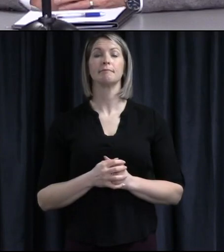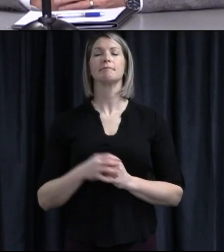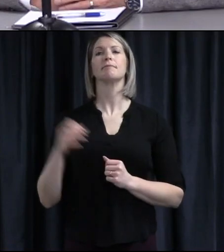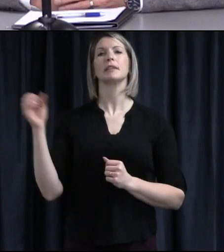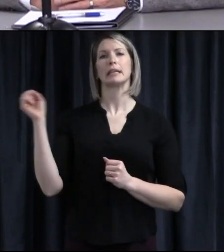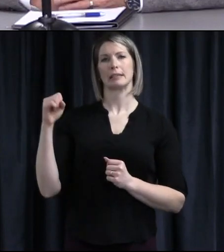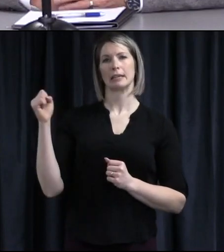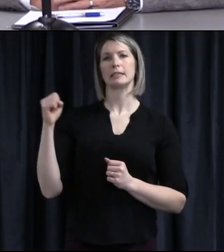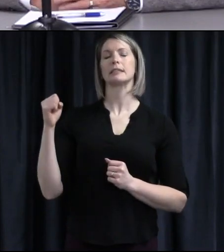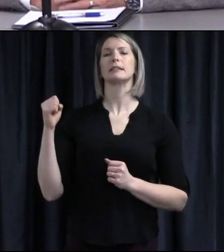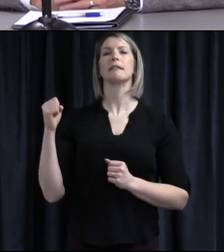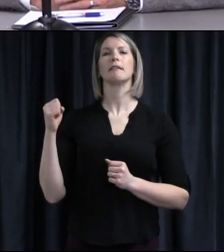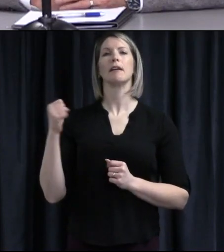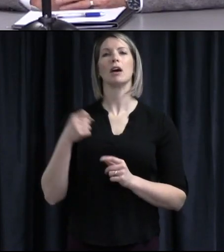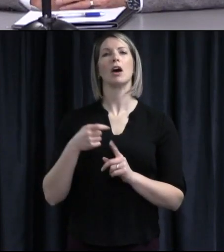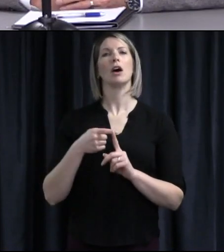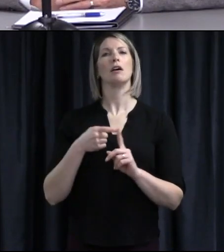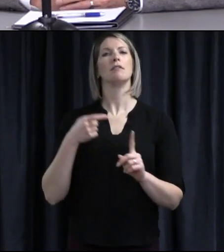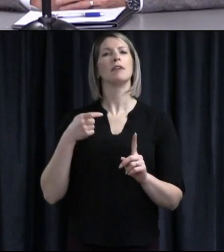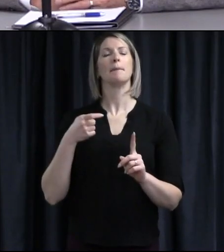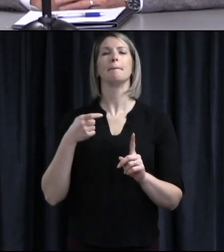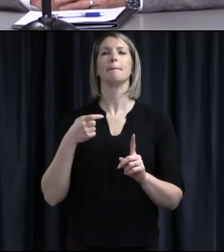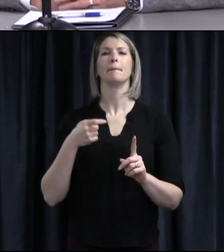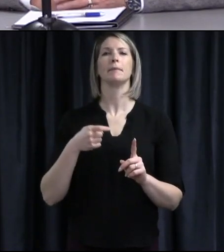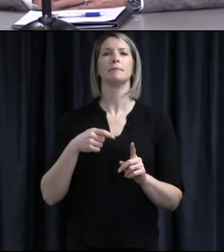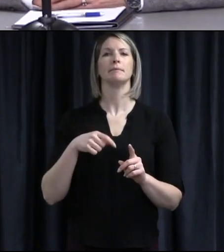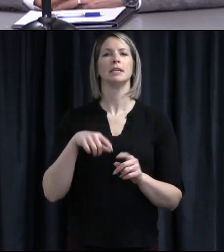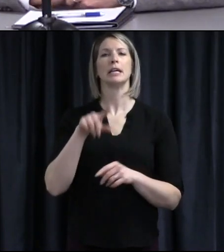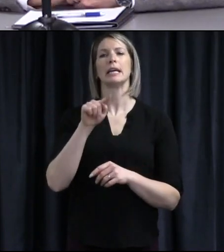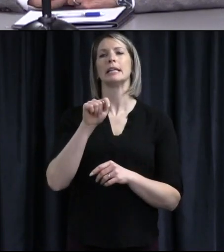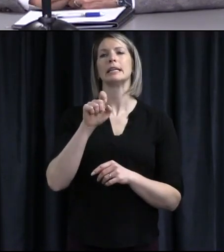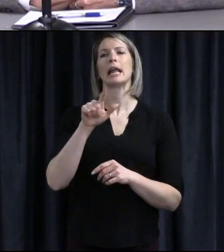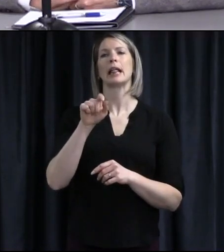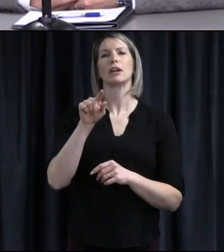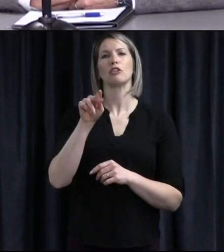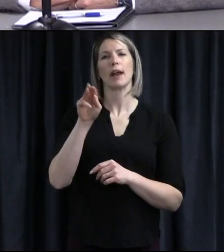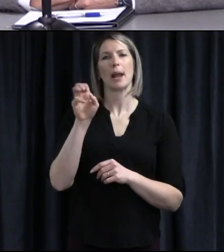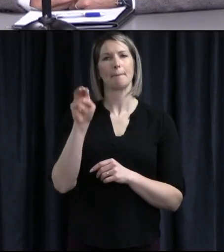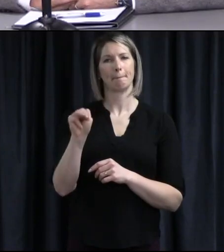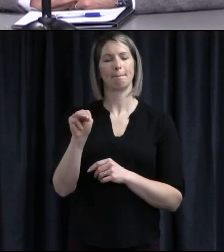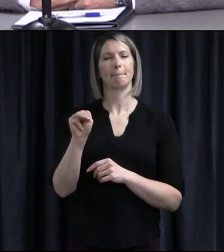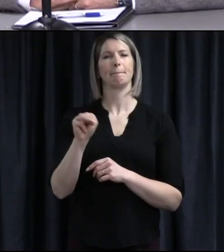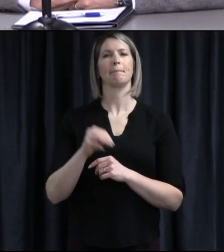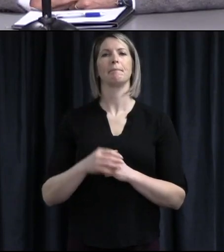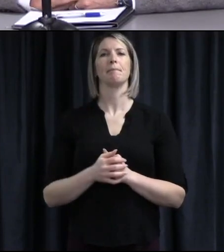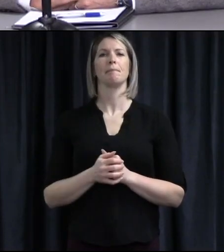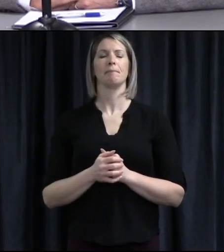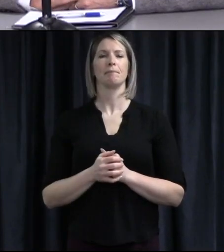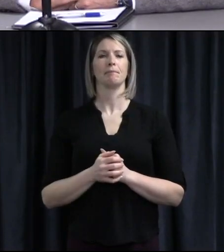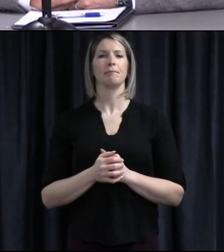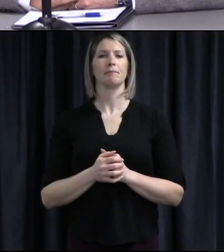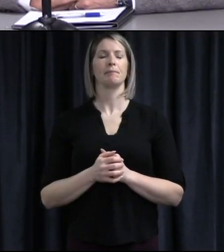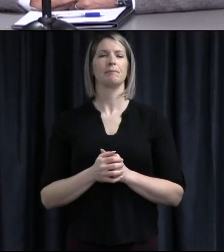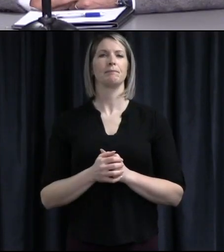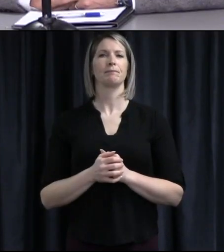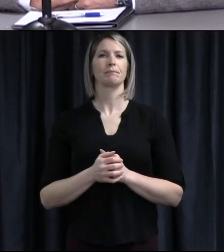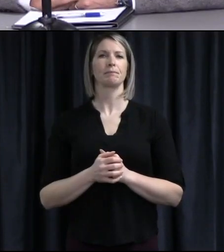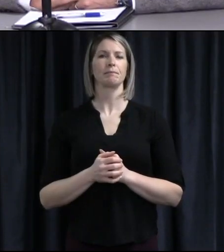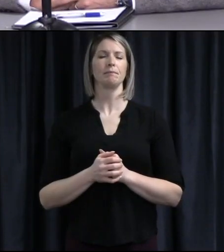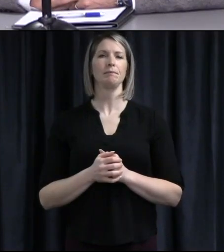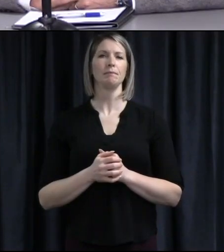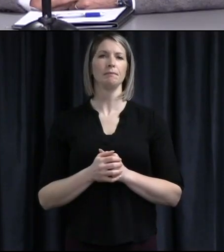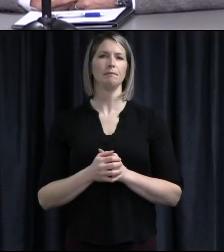Yes, we do have a question from Juanita Mercer of The Telegram. Please go ahead. Thank you.